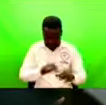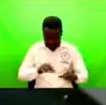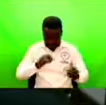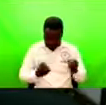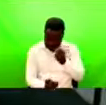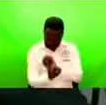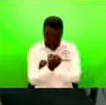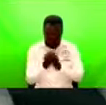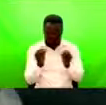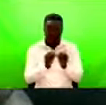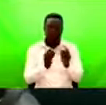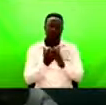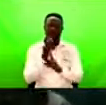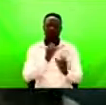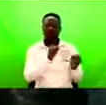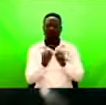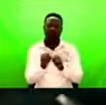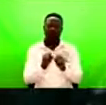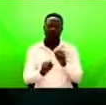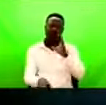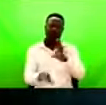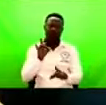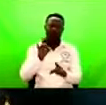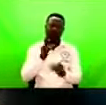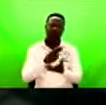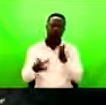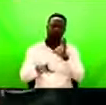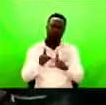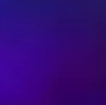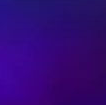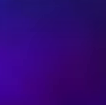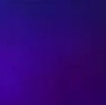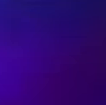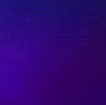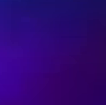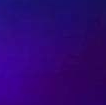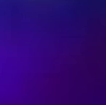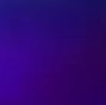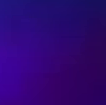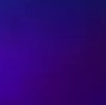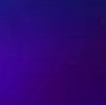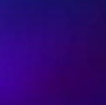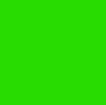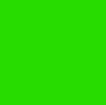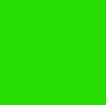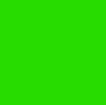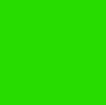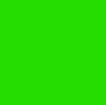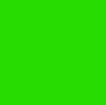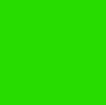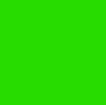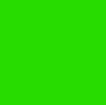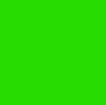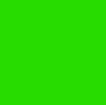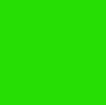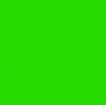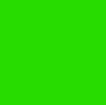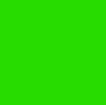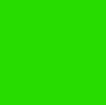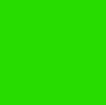the fire in the Holy Spirit. Lord, fire them up. Amen. Lord, fire them up.